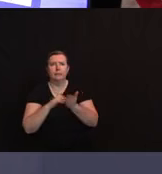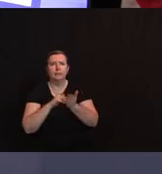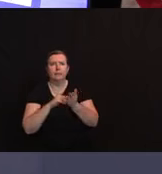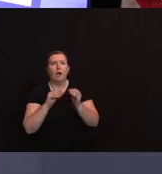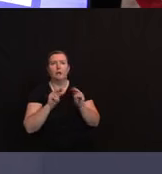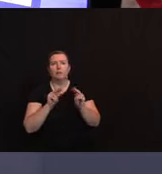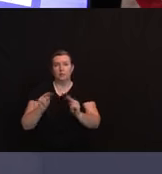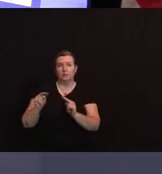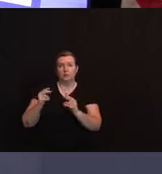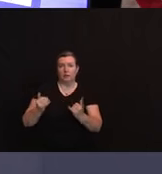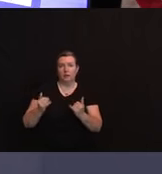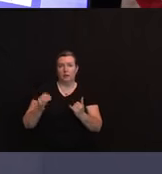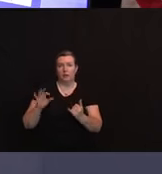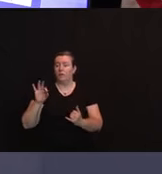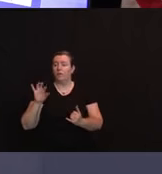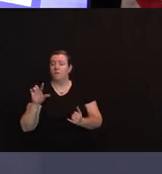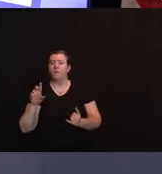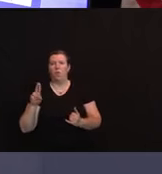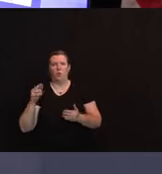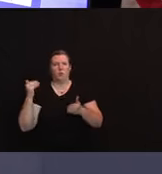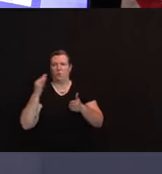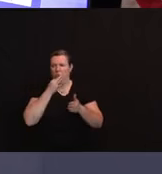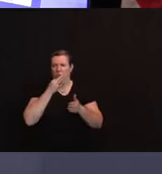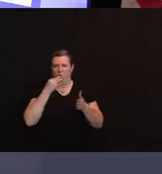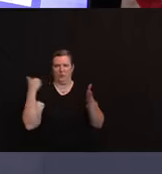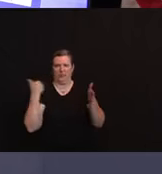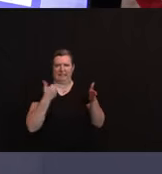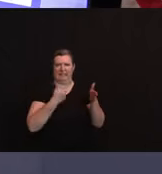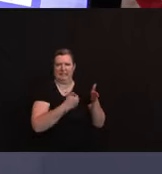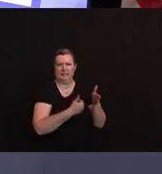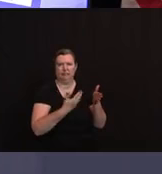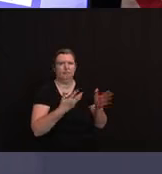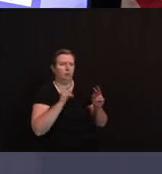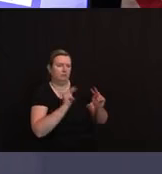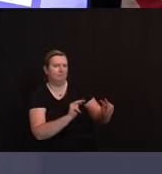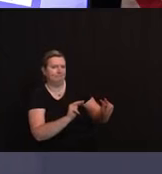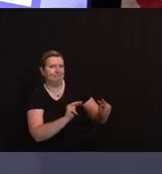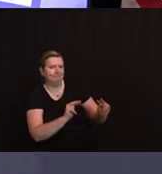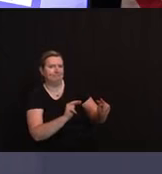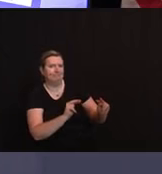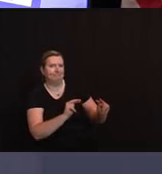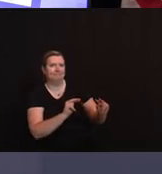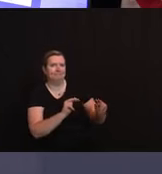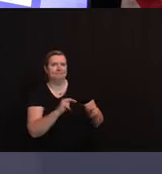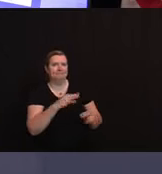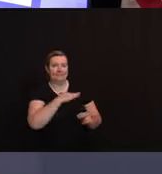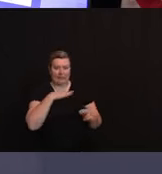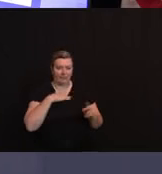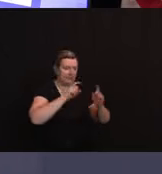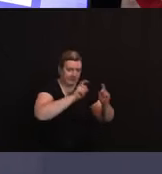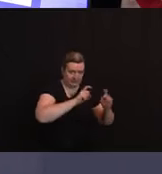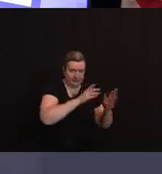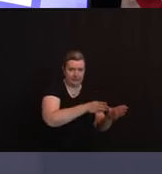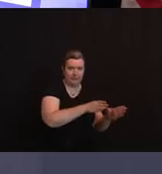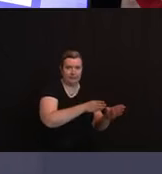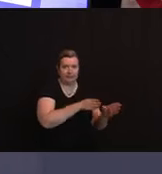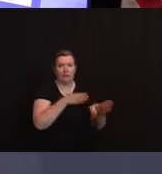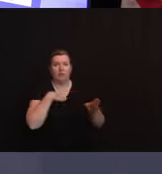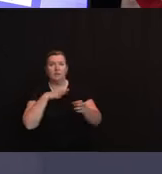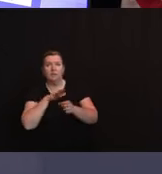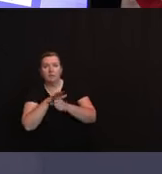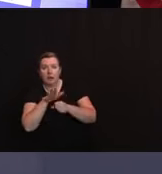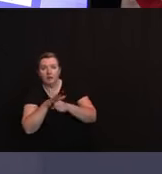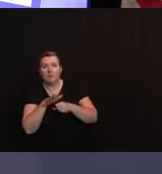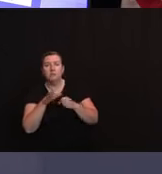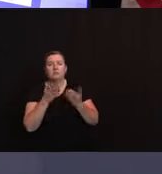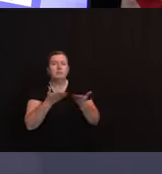season. It will monitor COVID testing of residents and staff. It will look at supplies of PPE and therapeutics